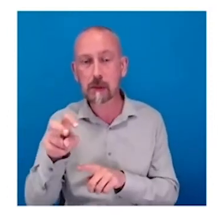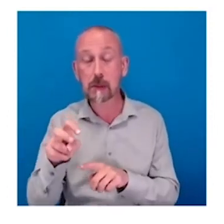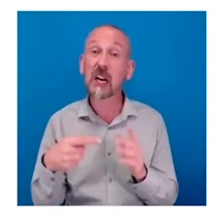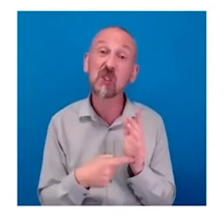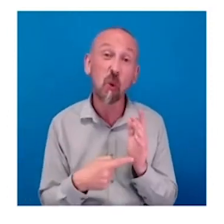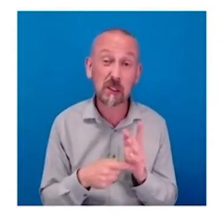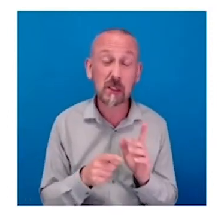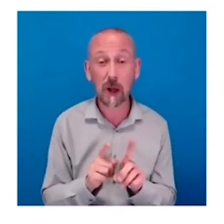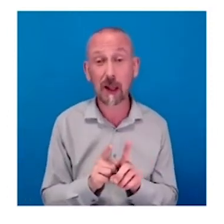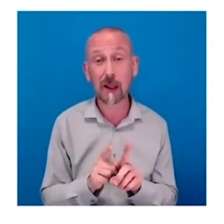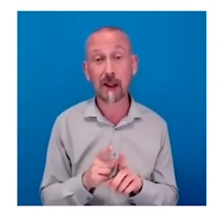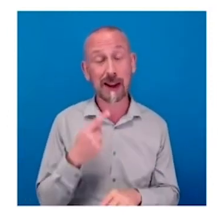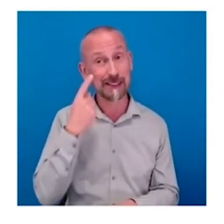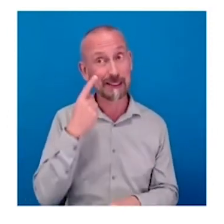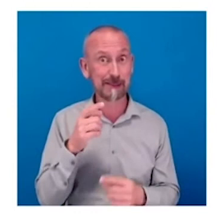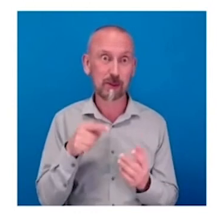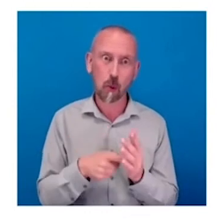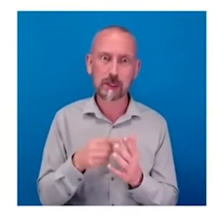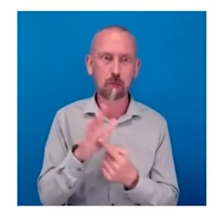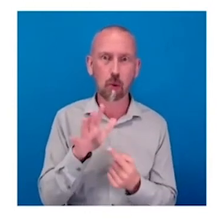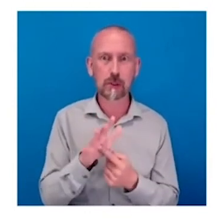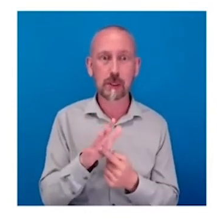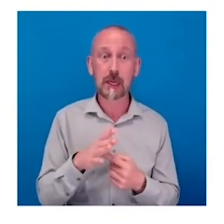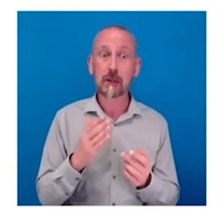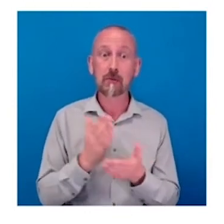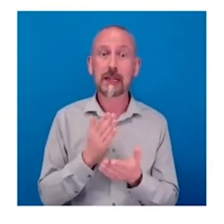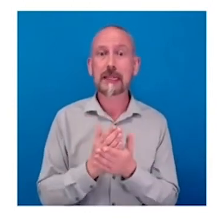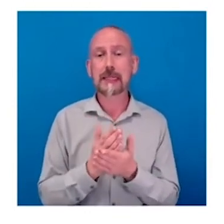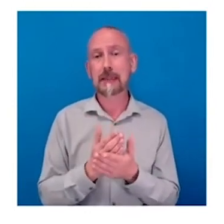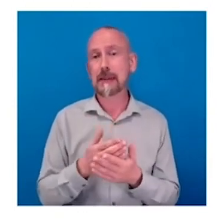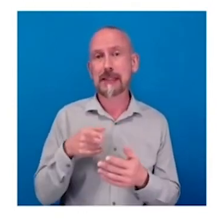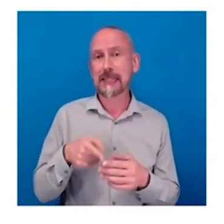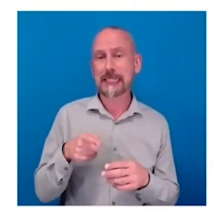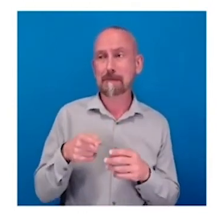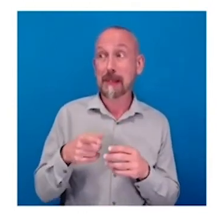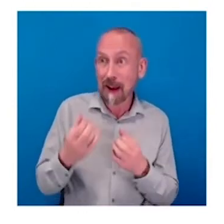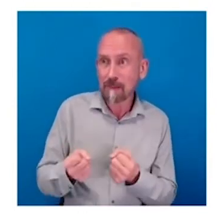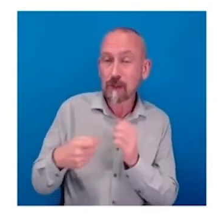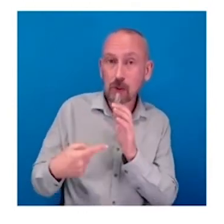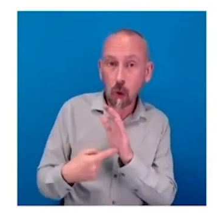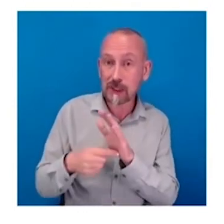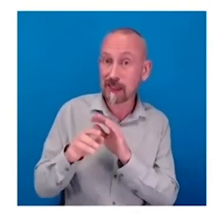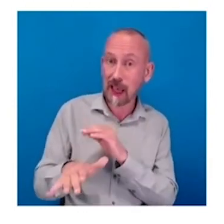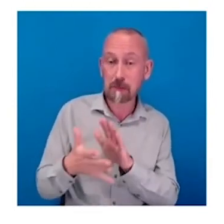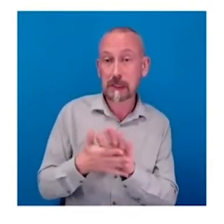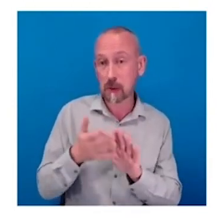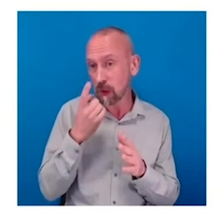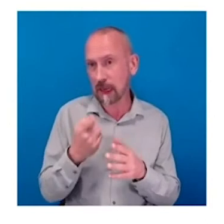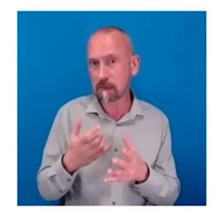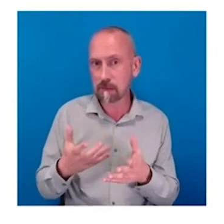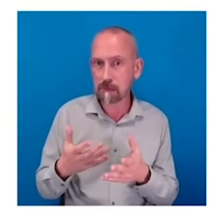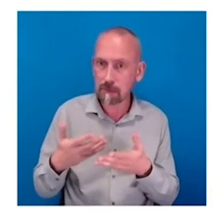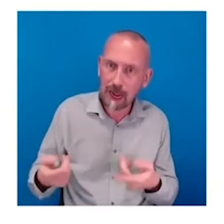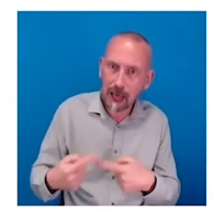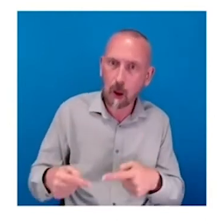both transport and toilet facilitate travel. And also the things